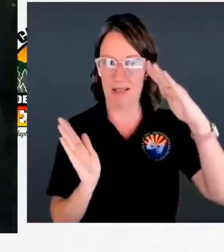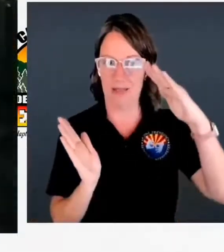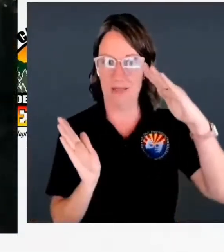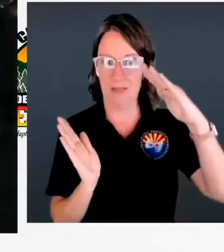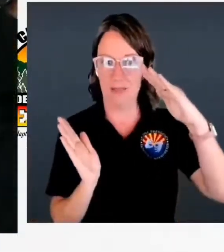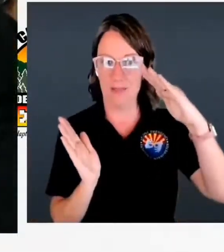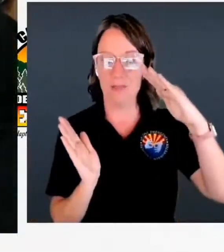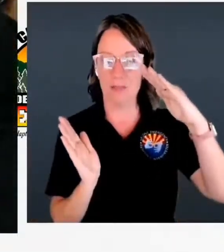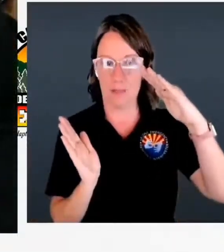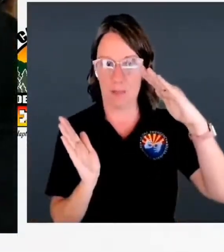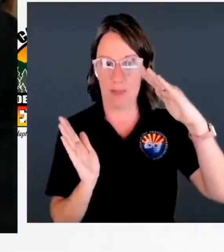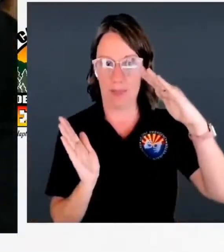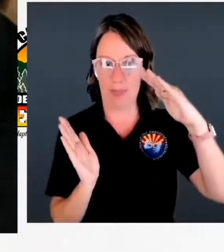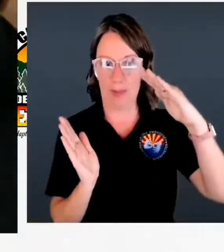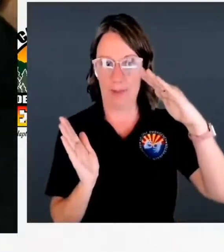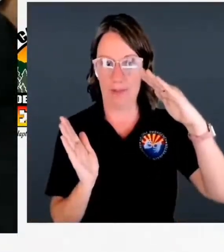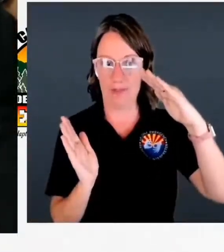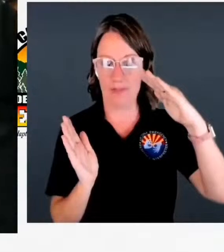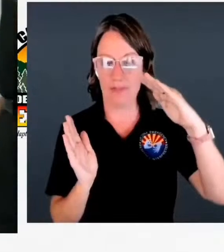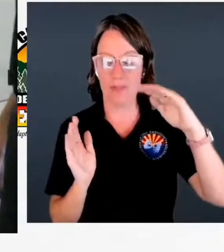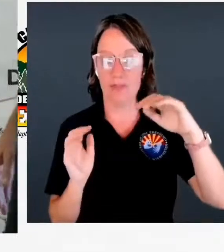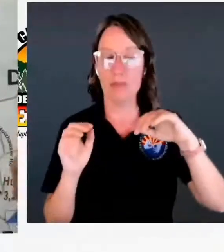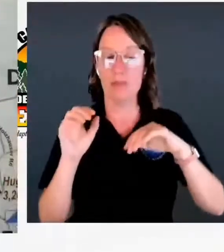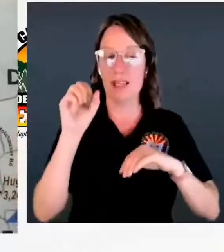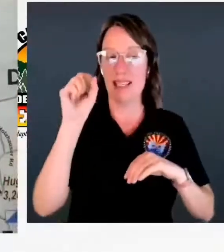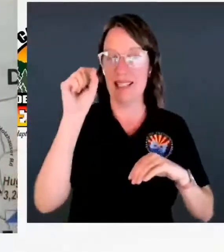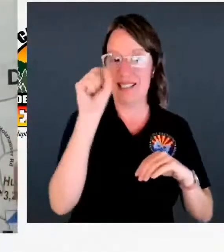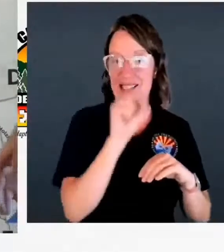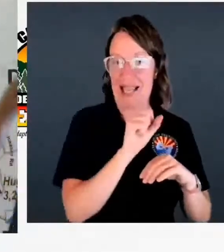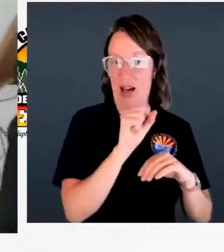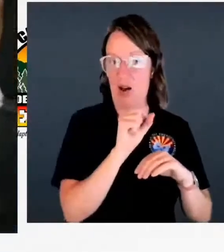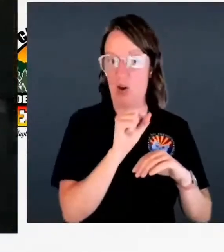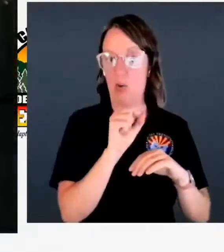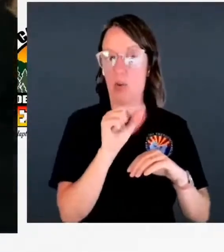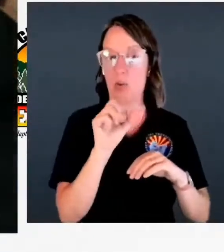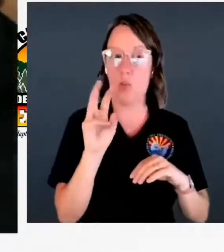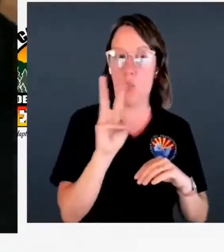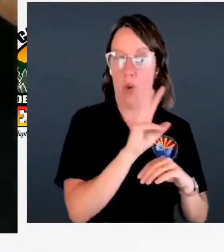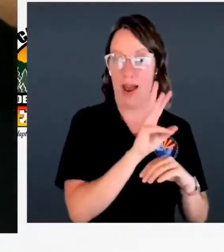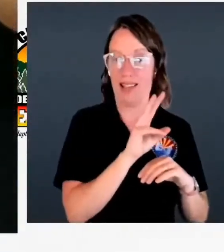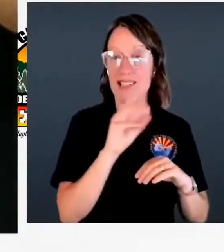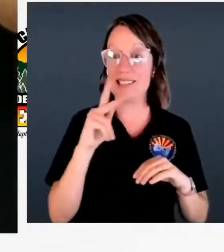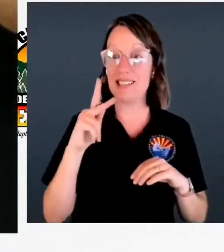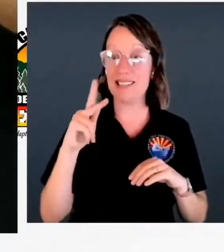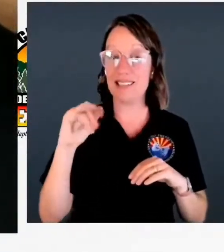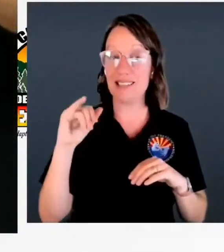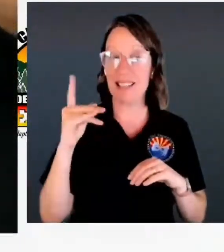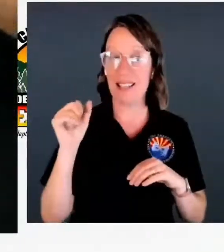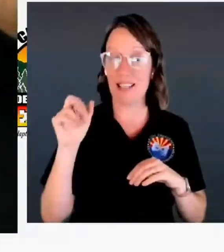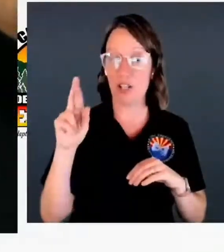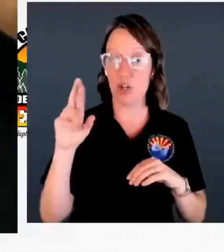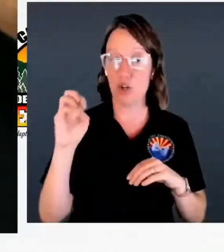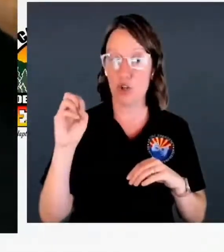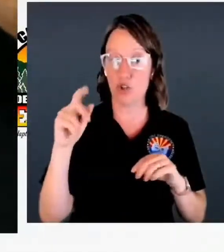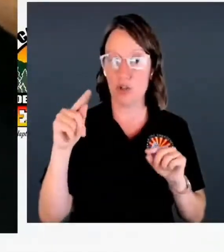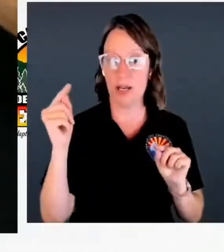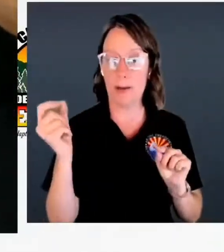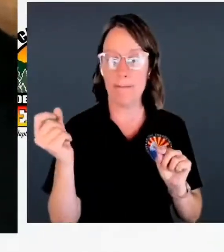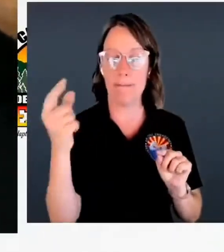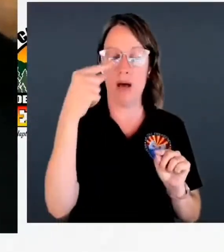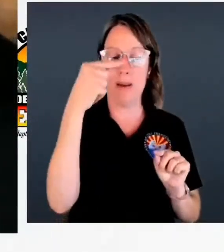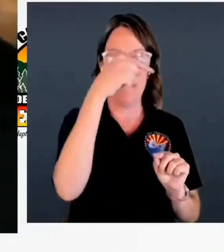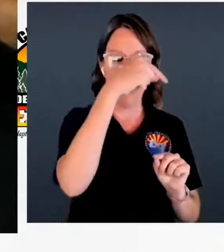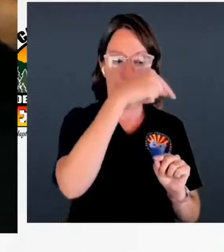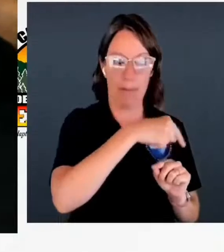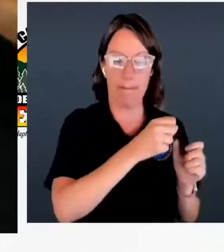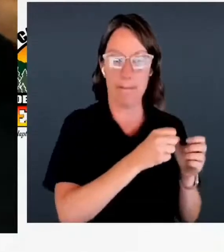And as we move back around, actually toward the south there, the fire has come up out of Kidder Creek, where it spotted a couple days ago,